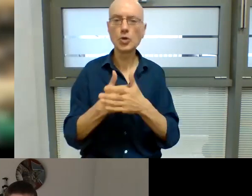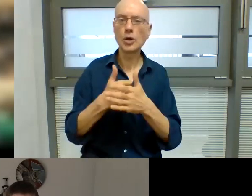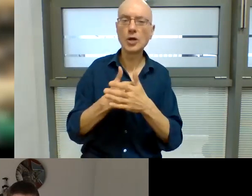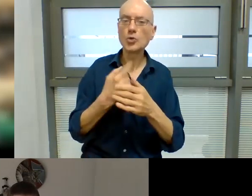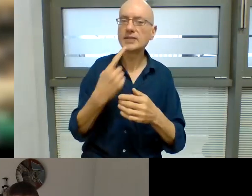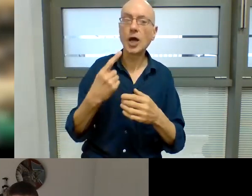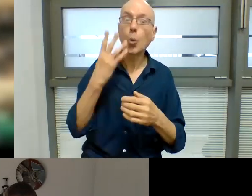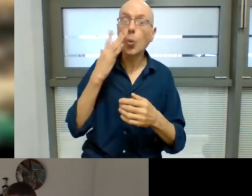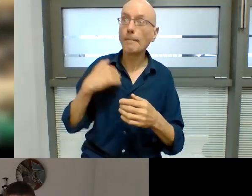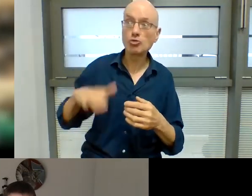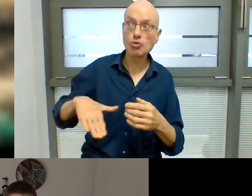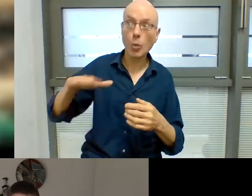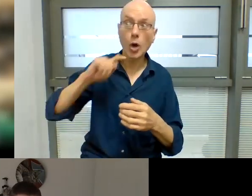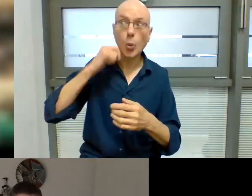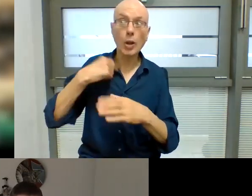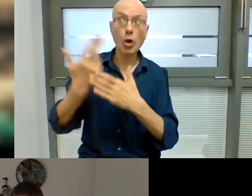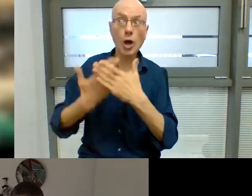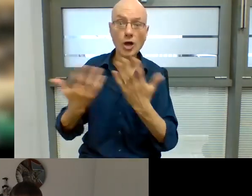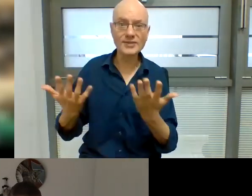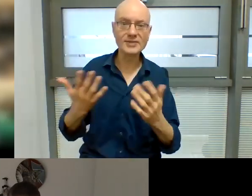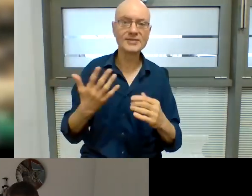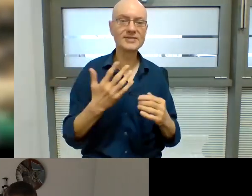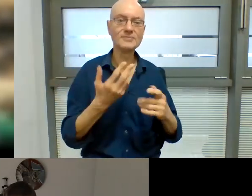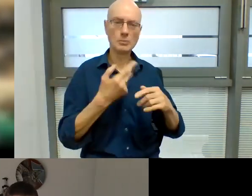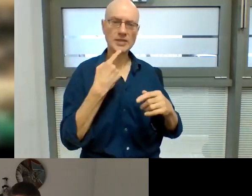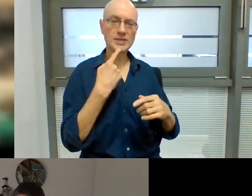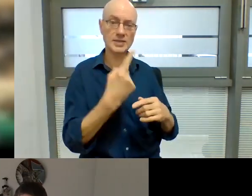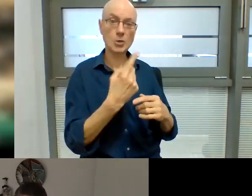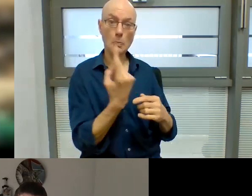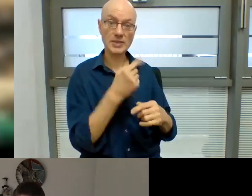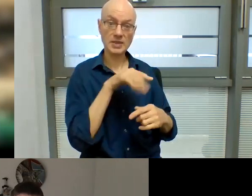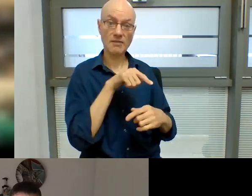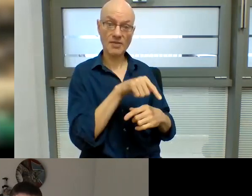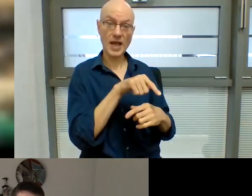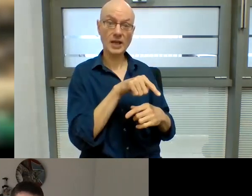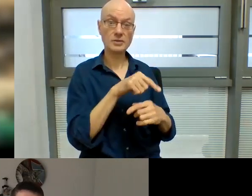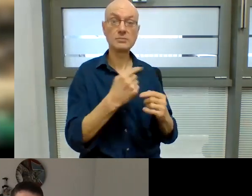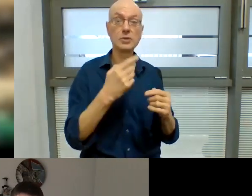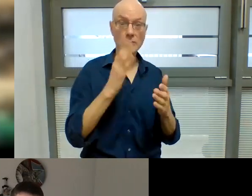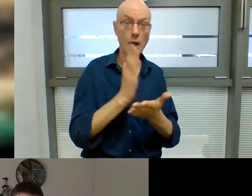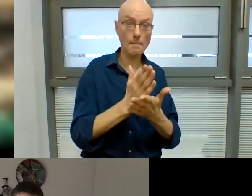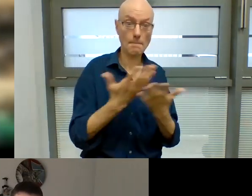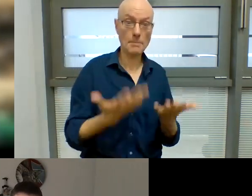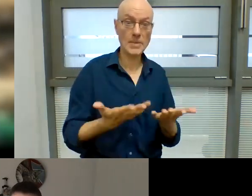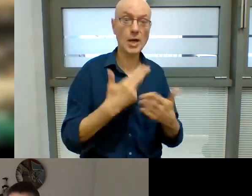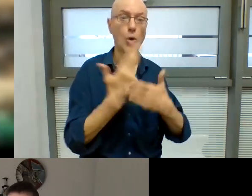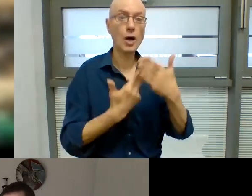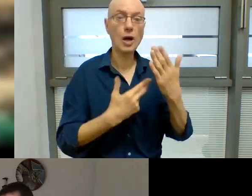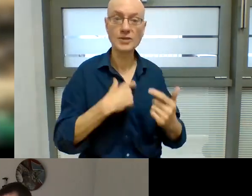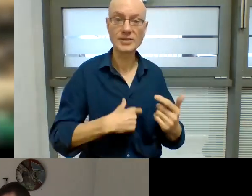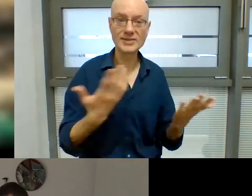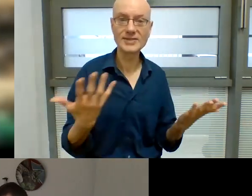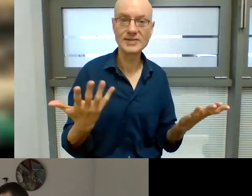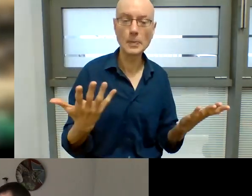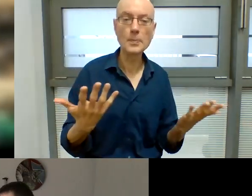artist. And that's what I said to myself, and that's what I did. And I had to go around,